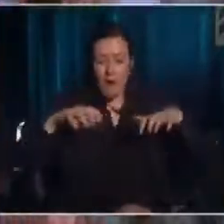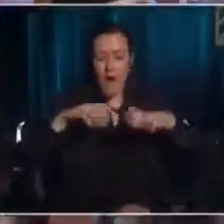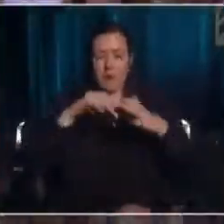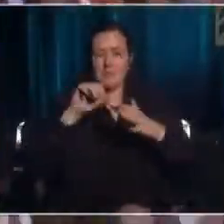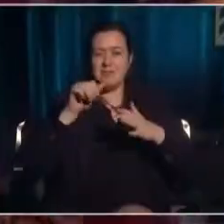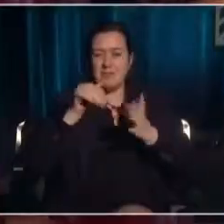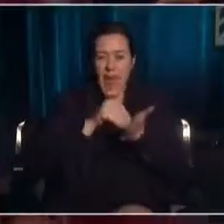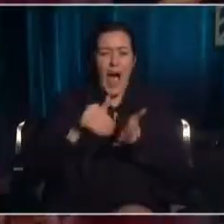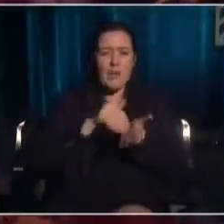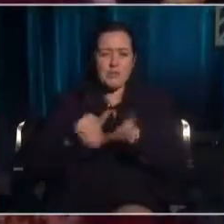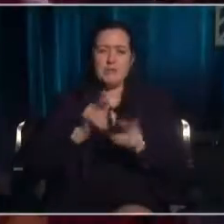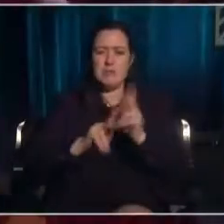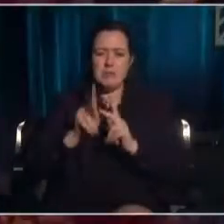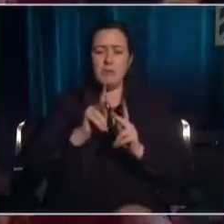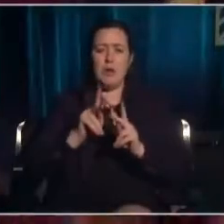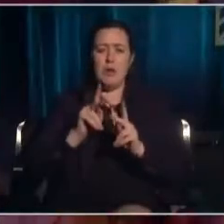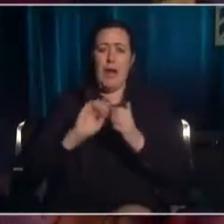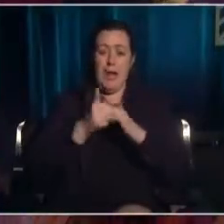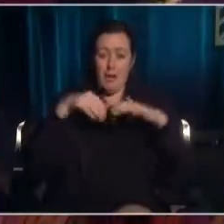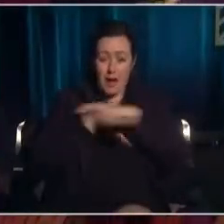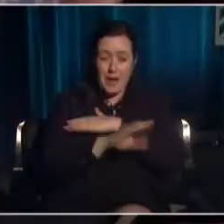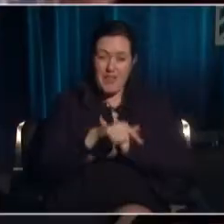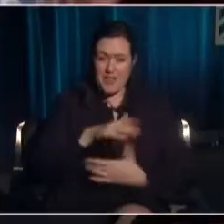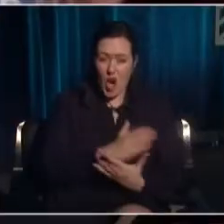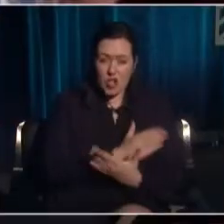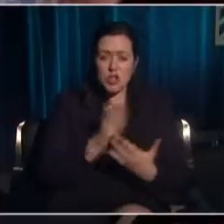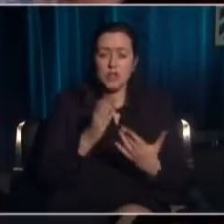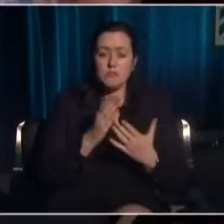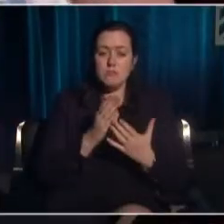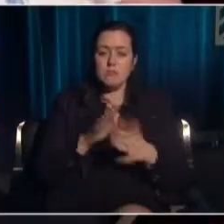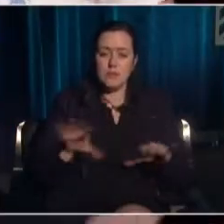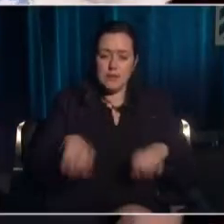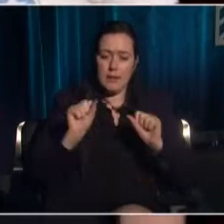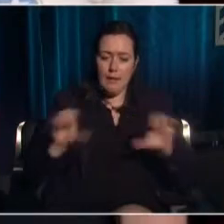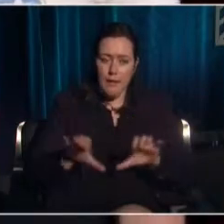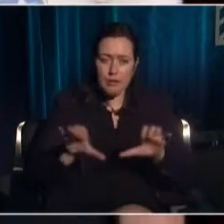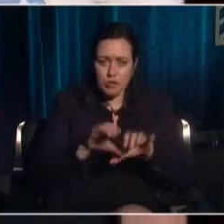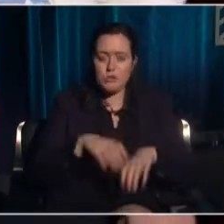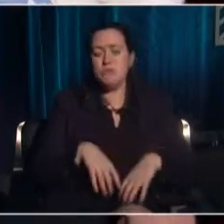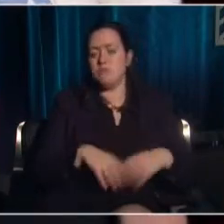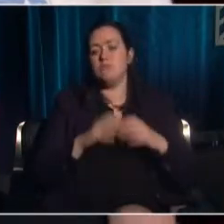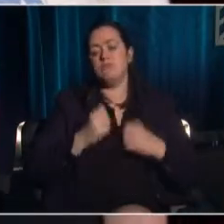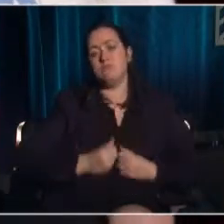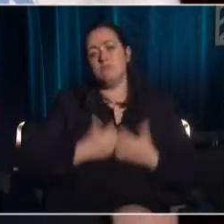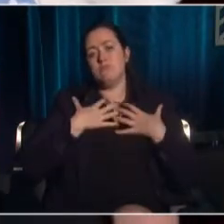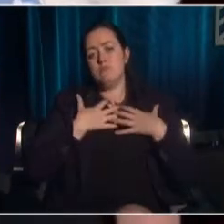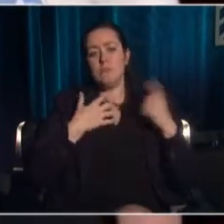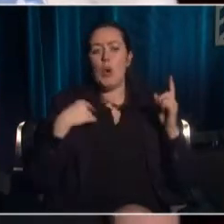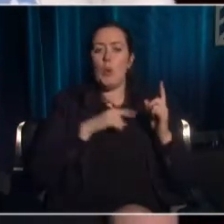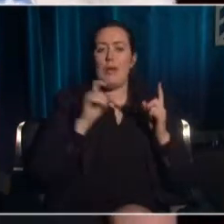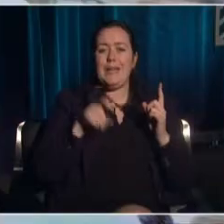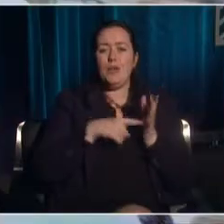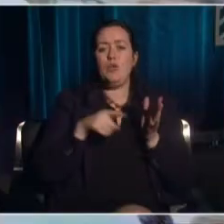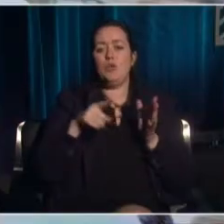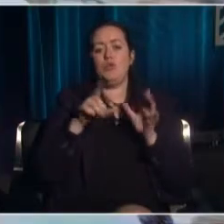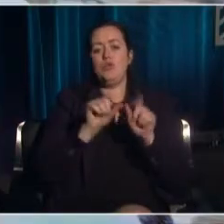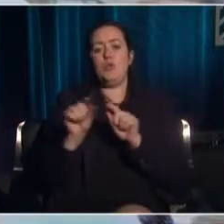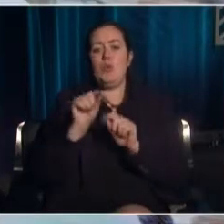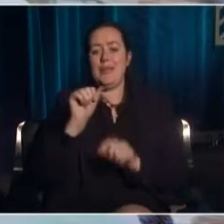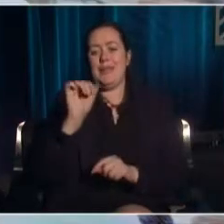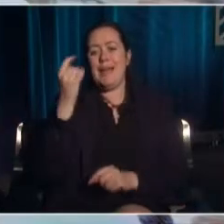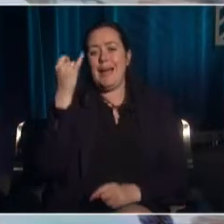all got here by taking action is so inspiring. We need you to tweet Italian Prime Minister Matteo Renzi. We're